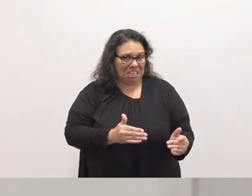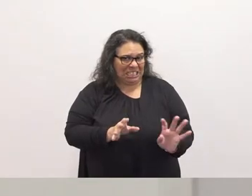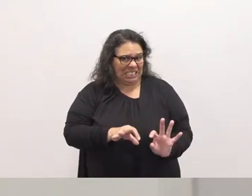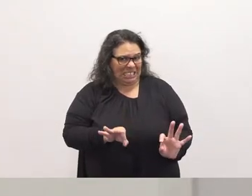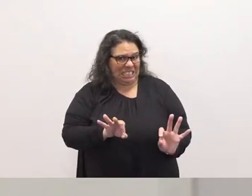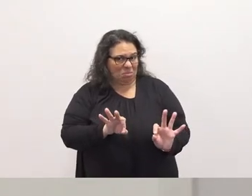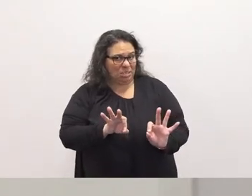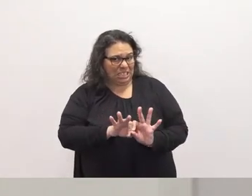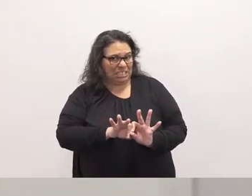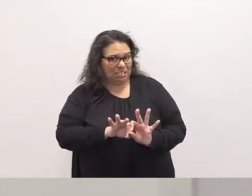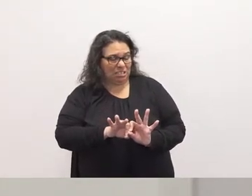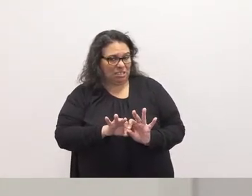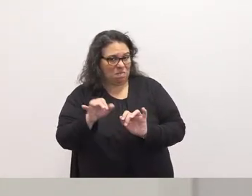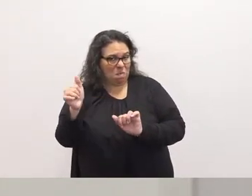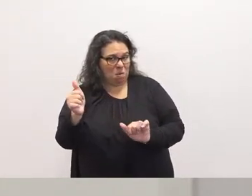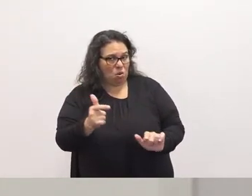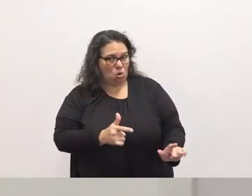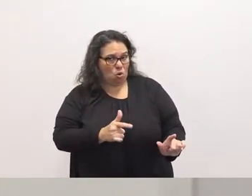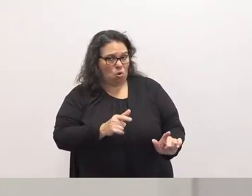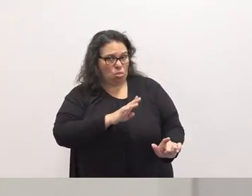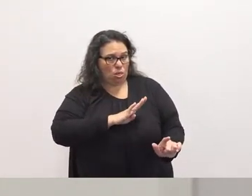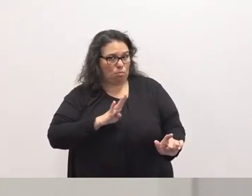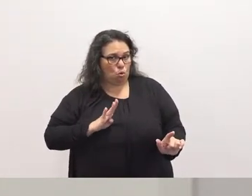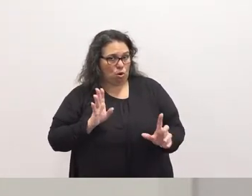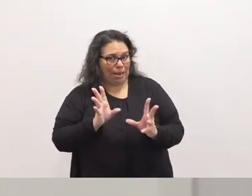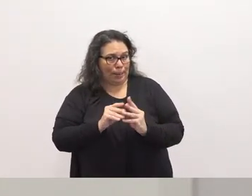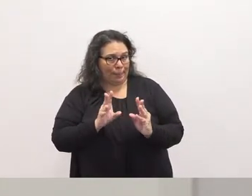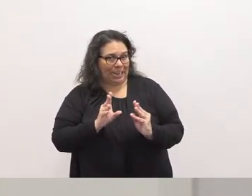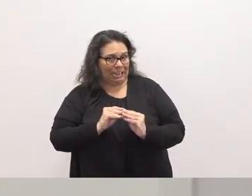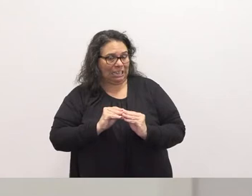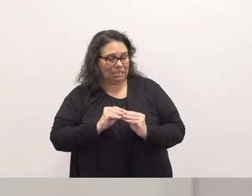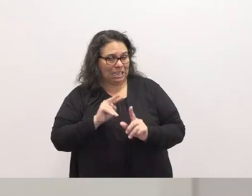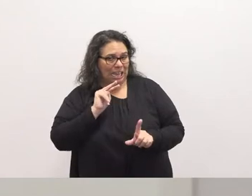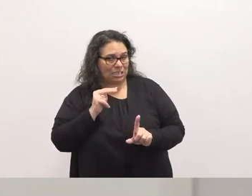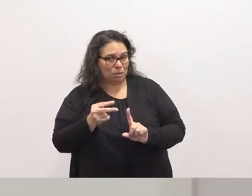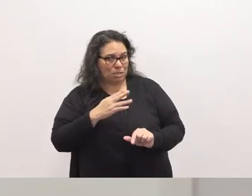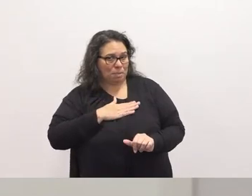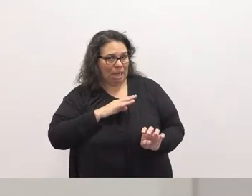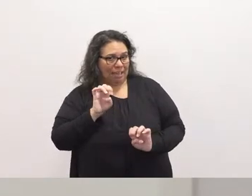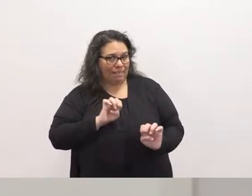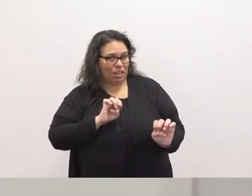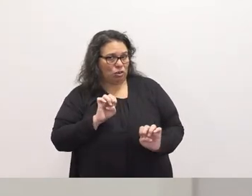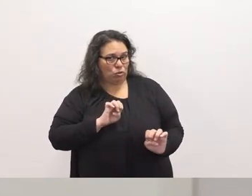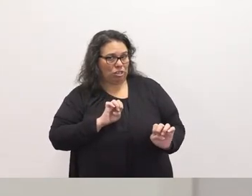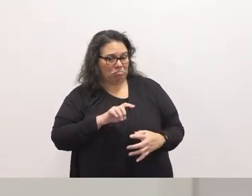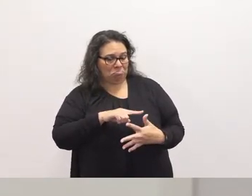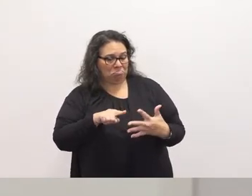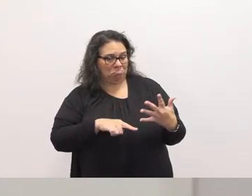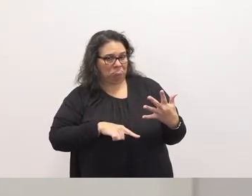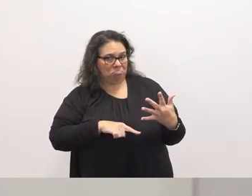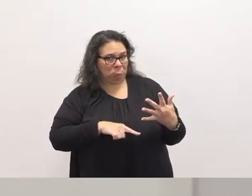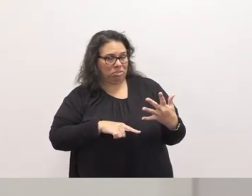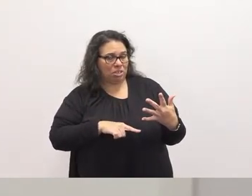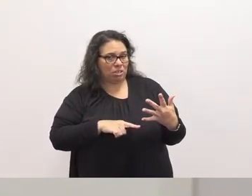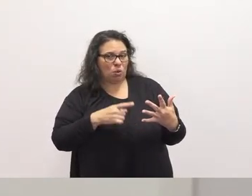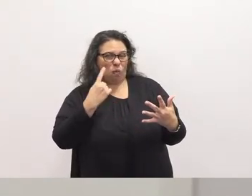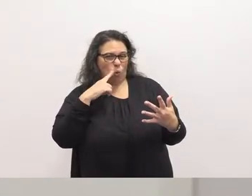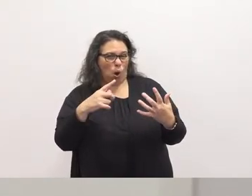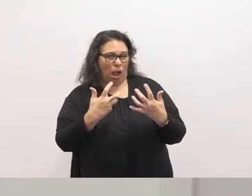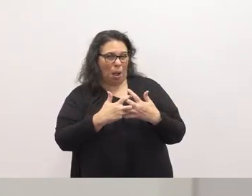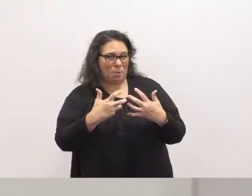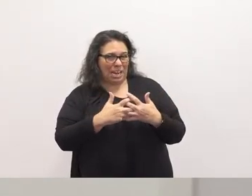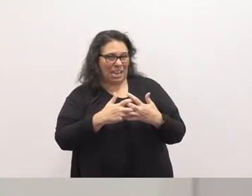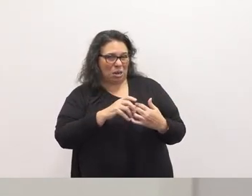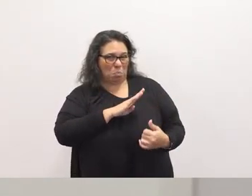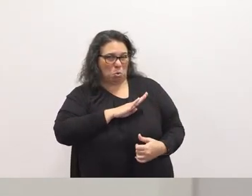substance in almost all of the board meetings, there was an aspect of my evaluation, was to accommodate board member schedules. So